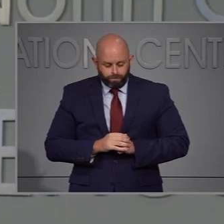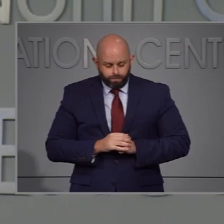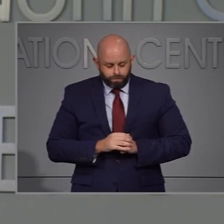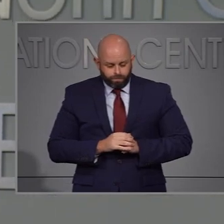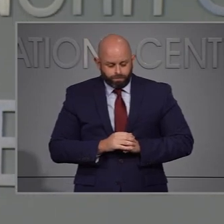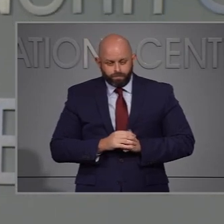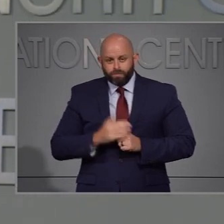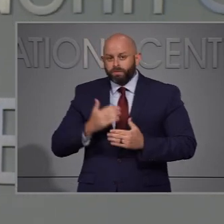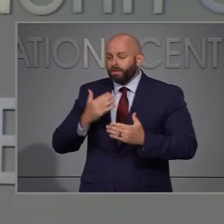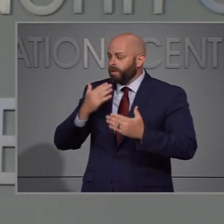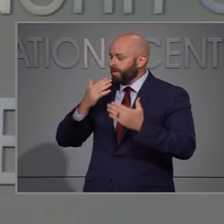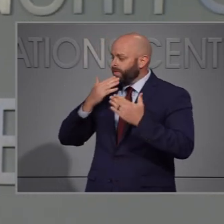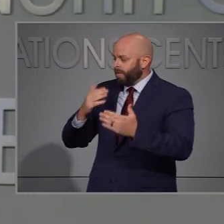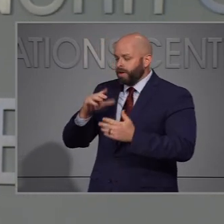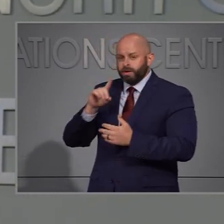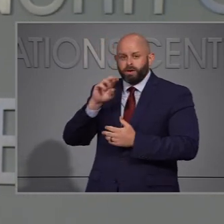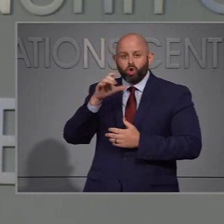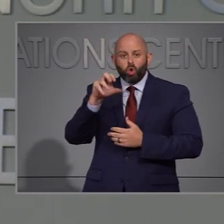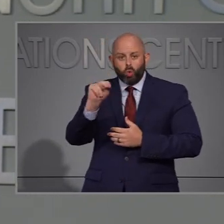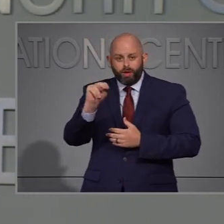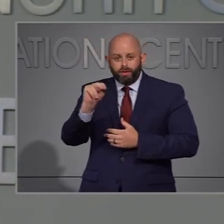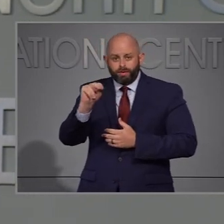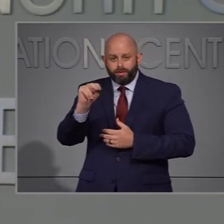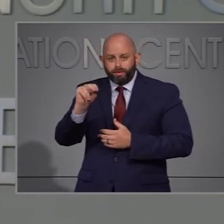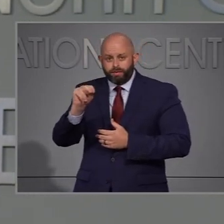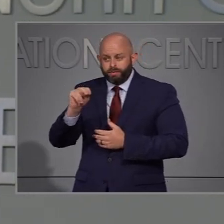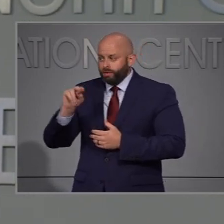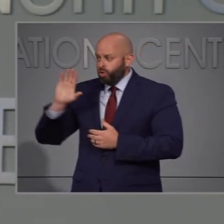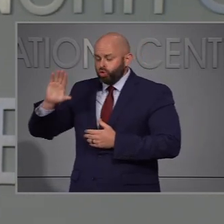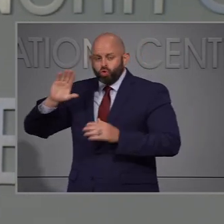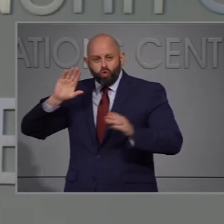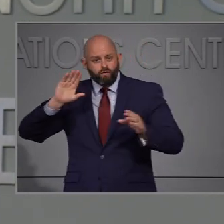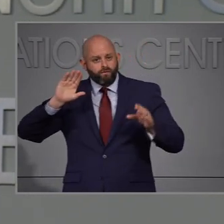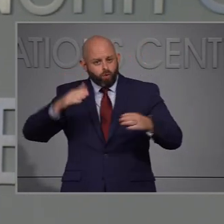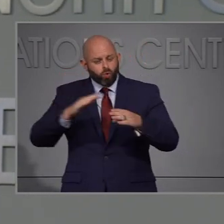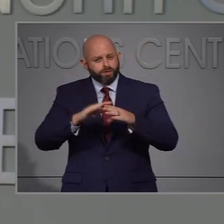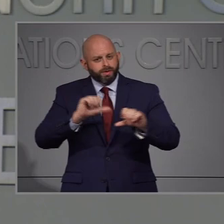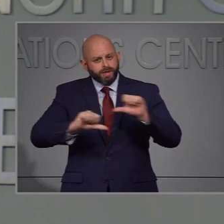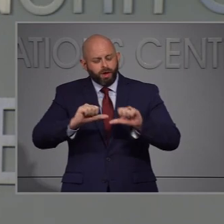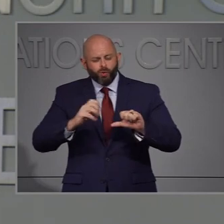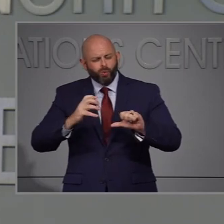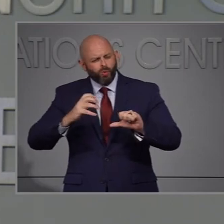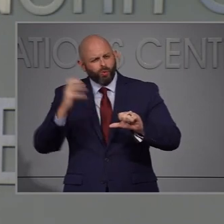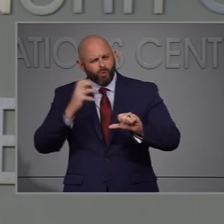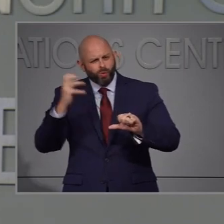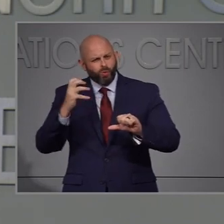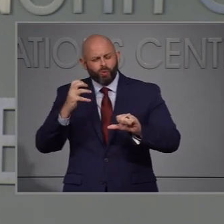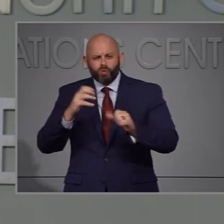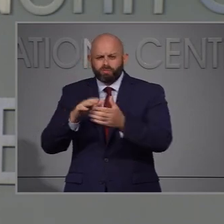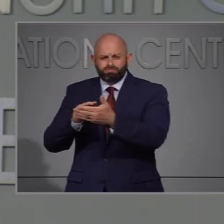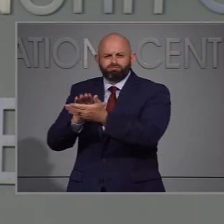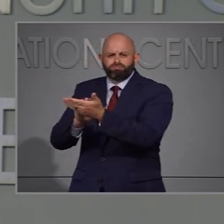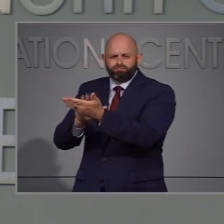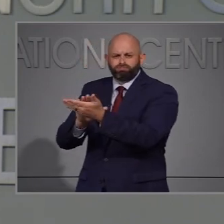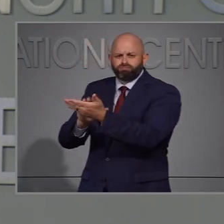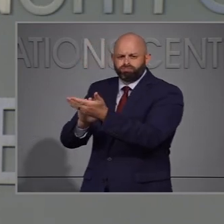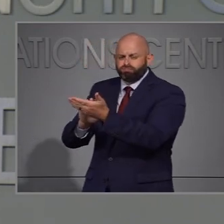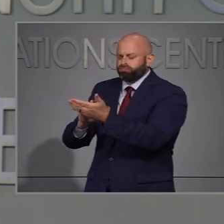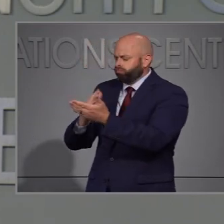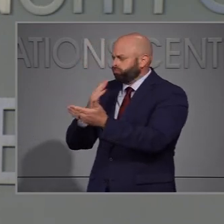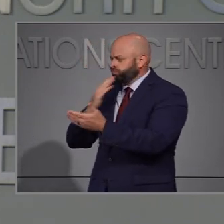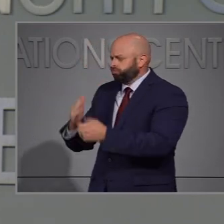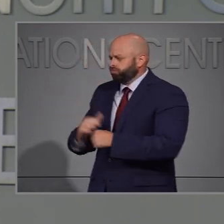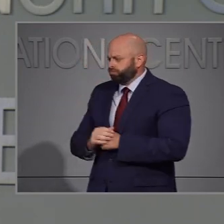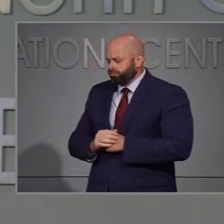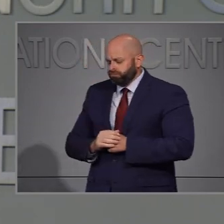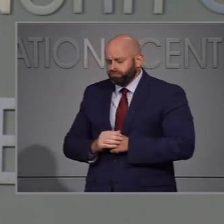Thank you, Dr. Cohen. Your laser focus on the science and the facts are deeply appreciated. I'd now like to invite the chairman